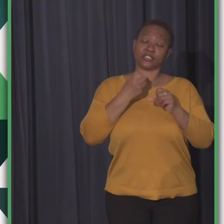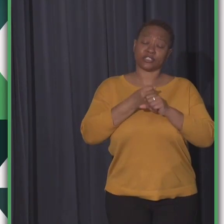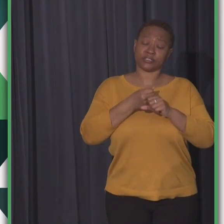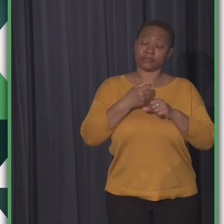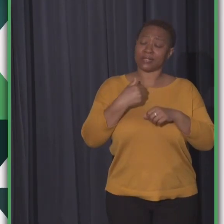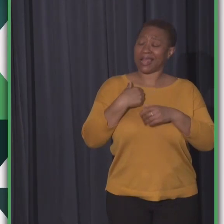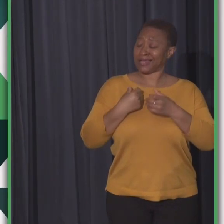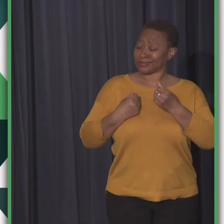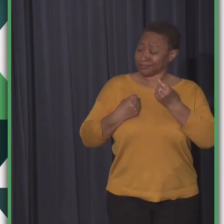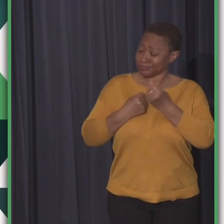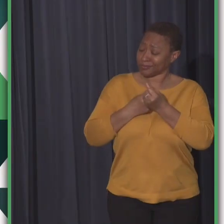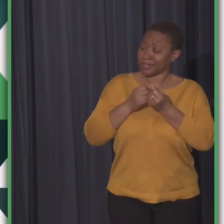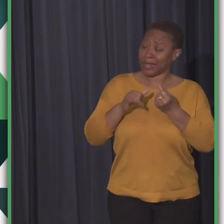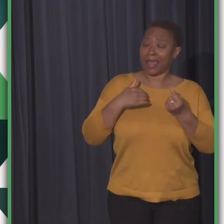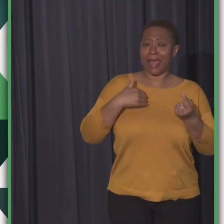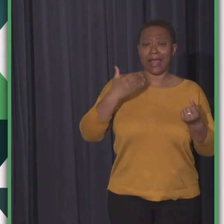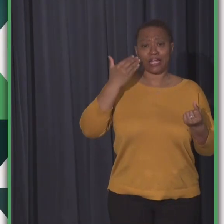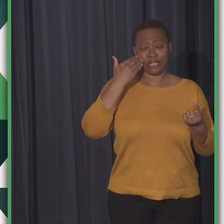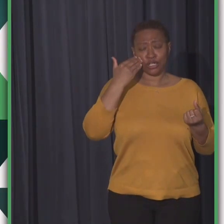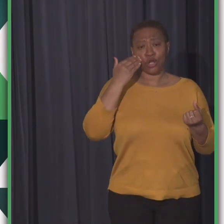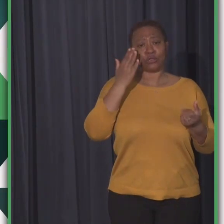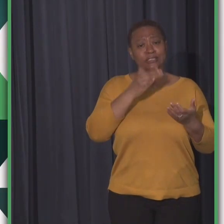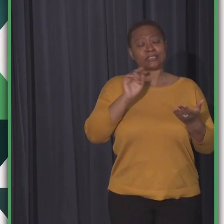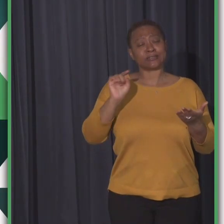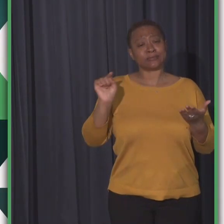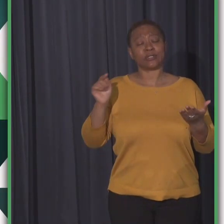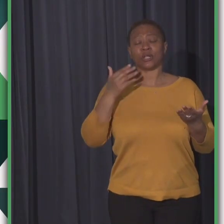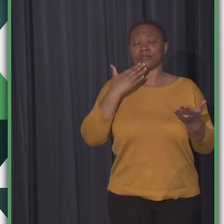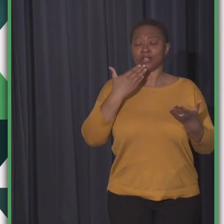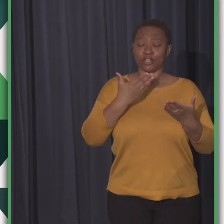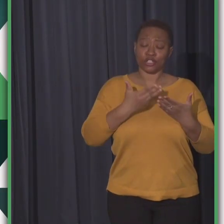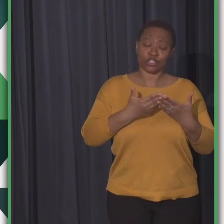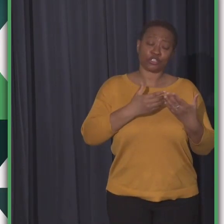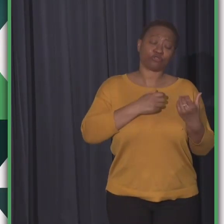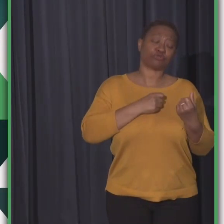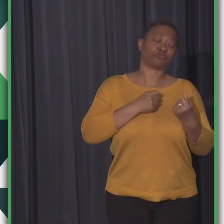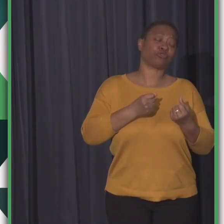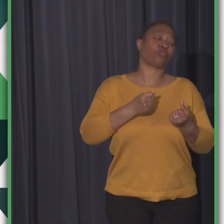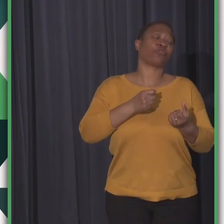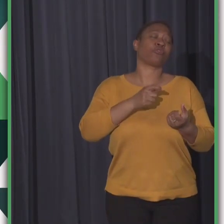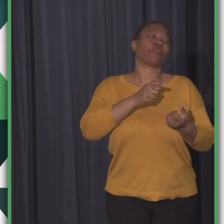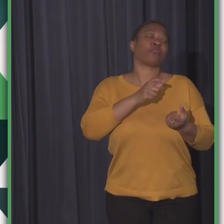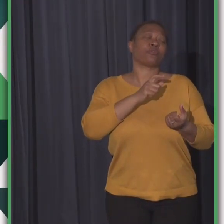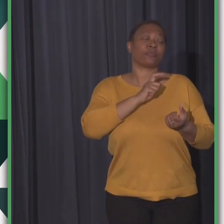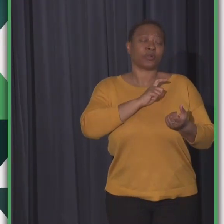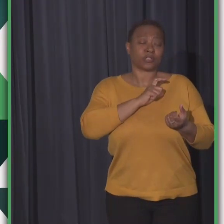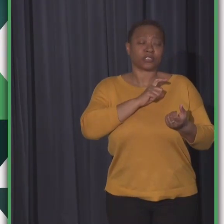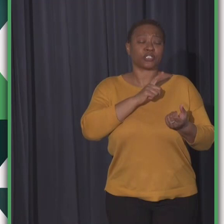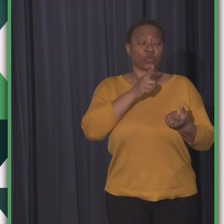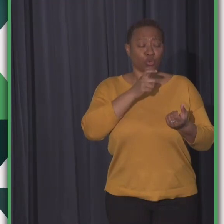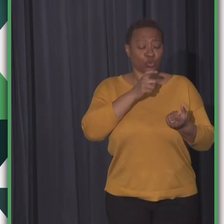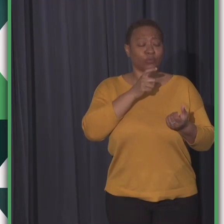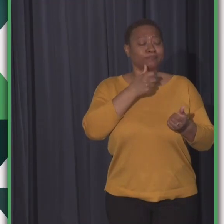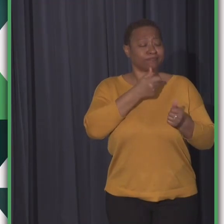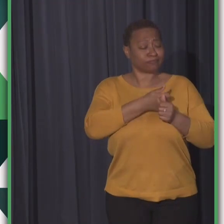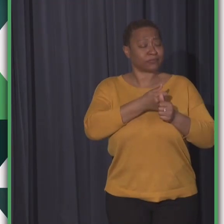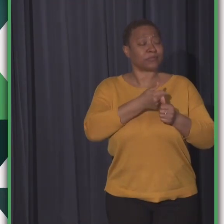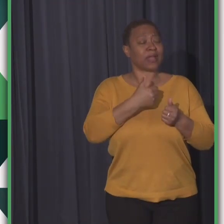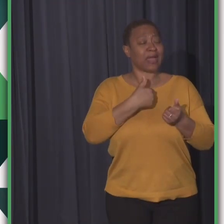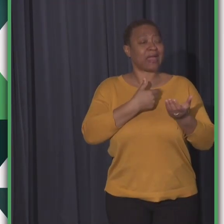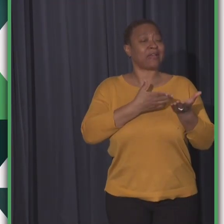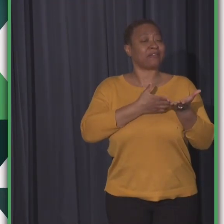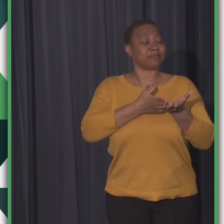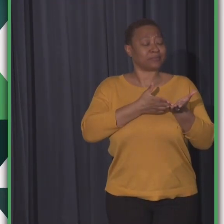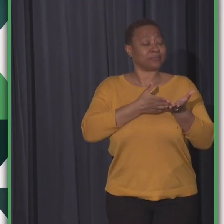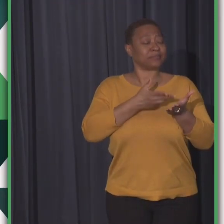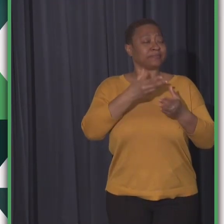that because I know some. So you have some good, strong police officers out there who have lived with integrity, and I speak that any day,